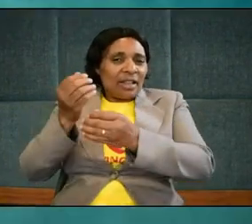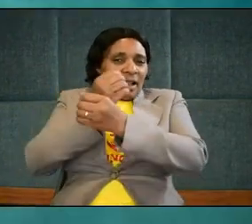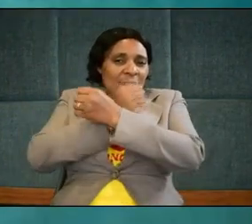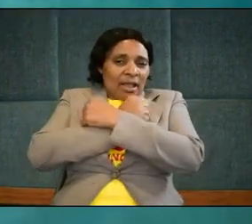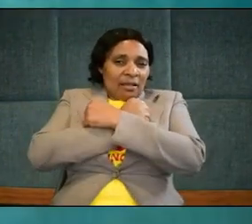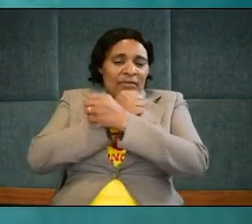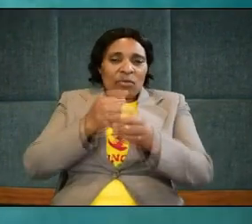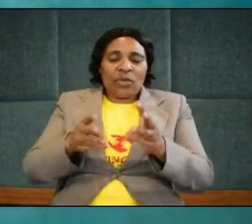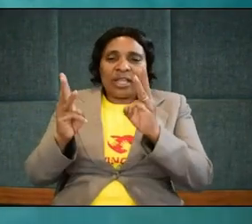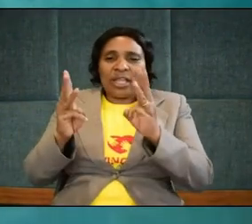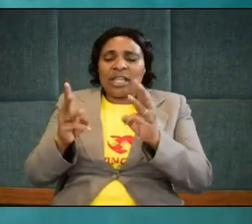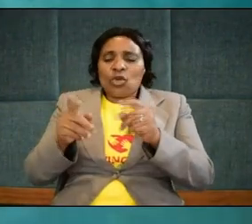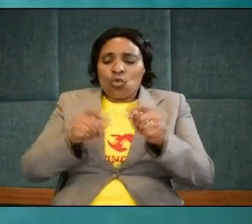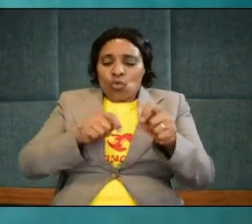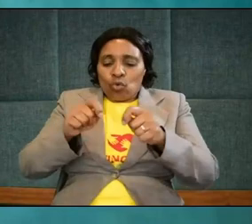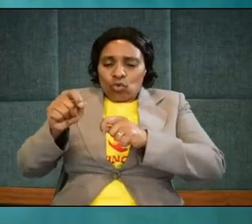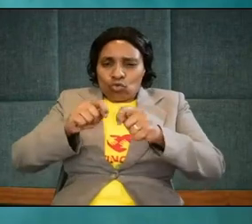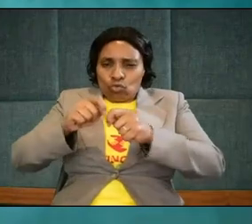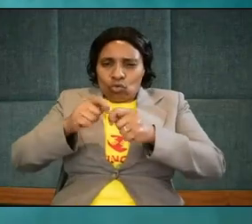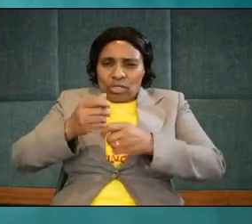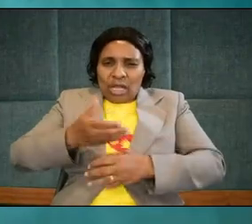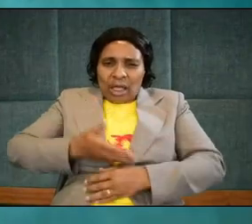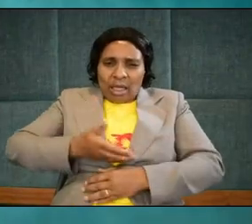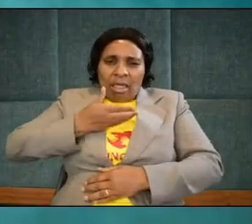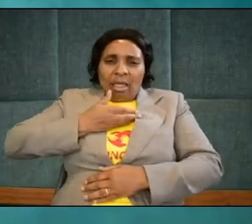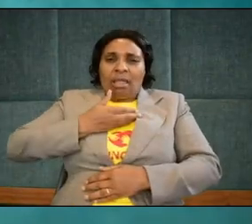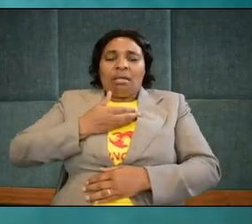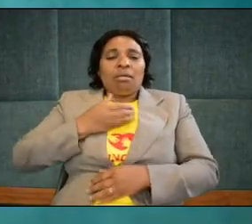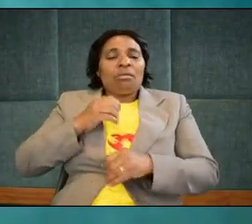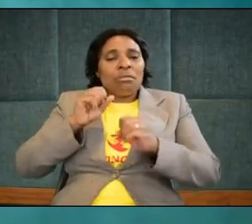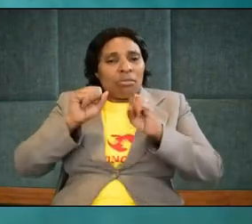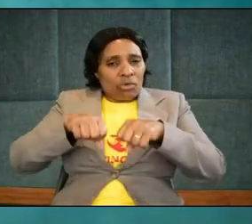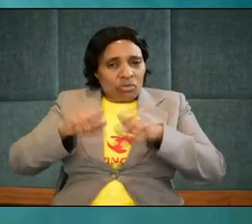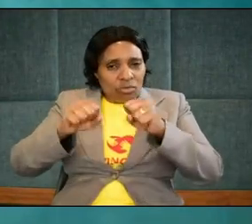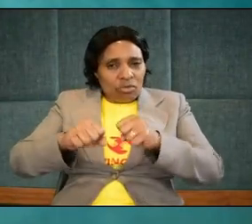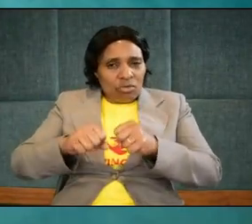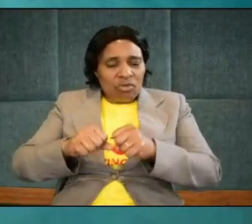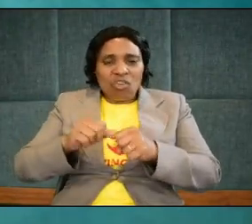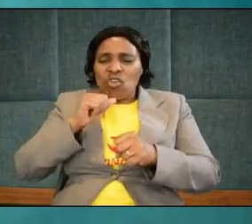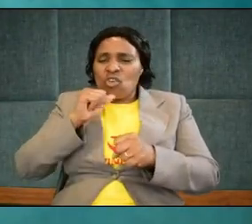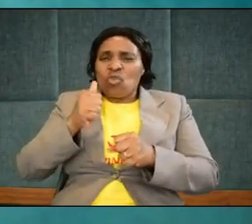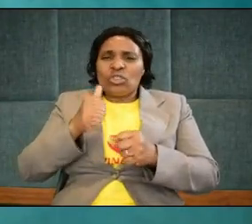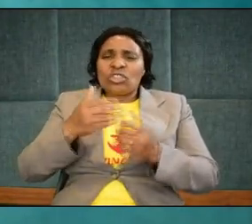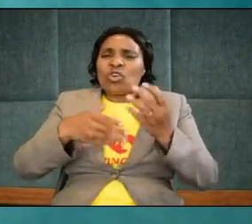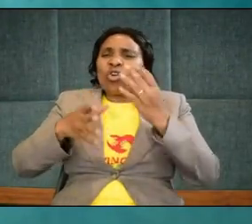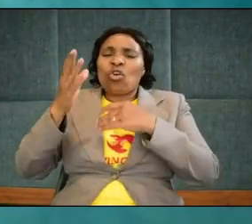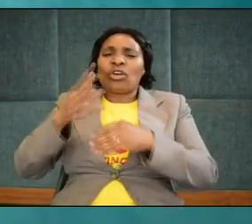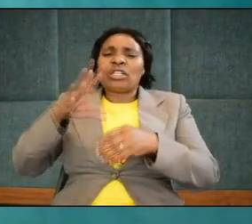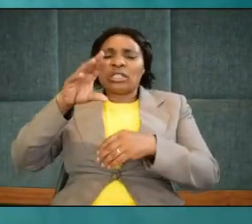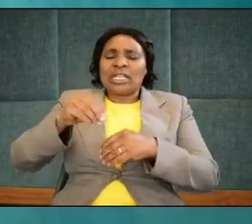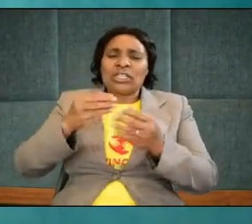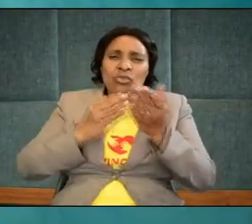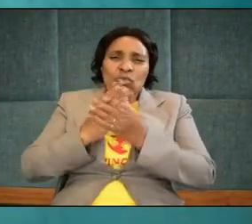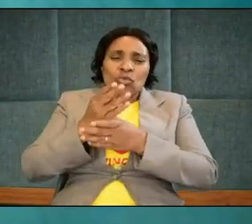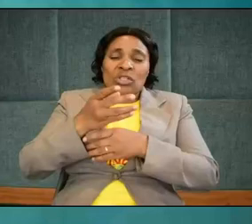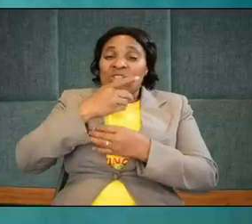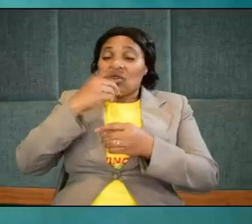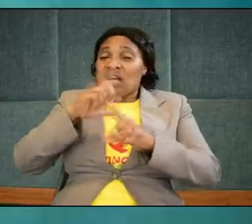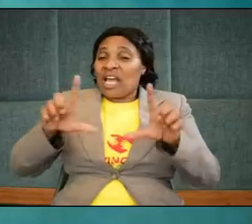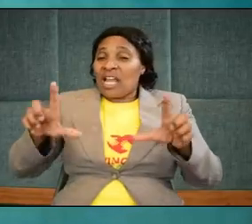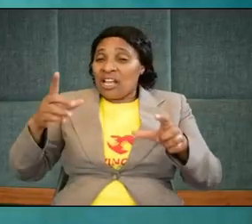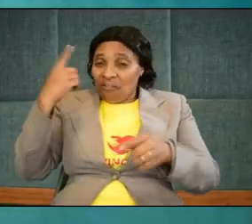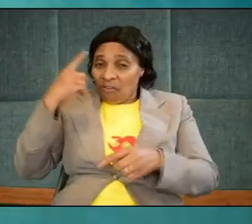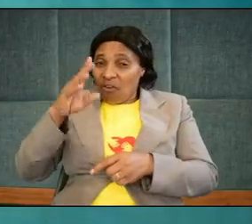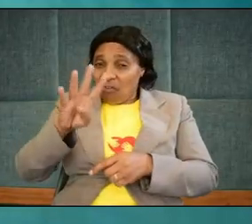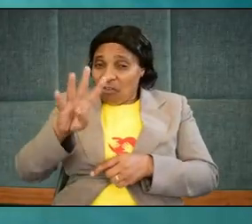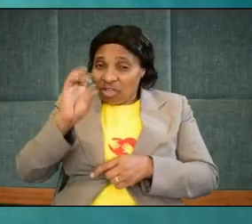Mm-hmm. Or here he was able to control his temper. Mm-hmm. And I think that's why it was necessary for God to take him through the wilderness for 40 years. Mm-hmm. In that he had